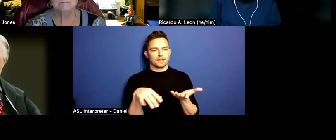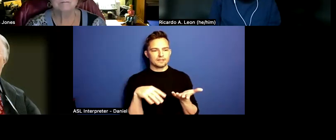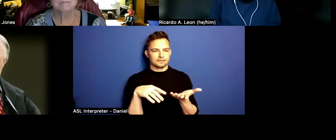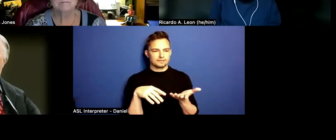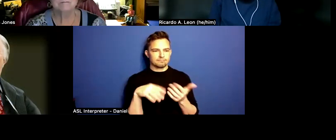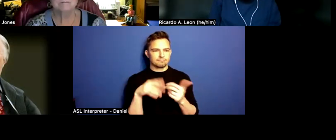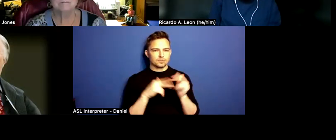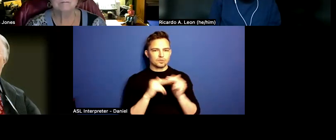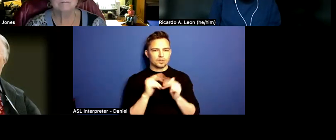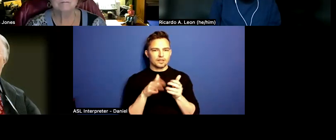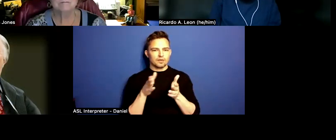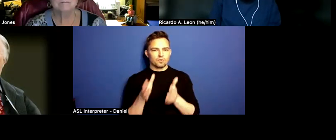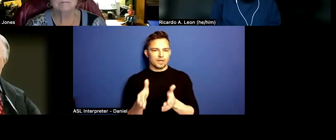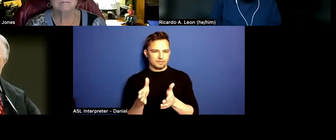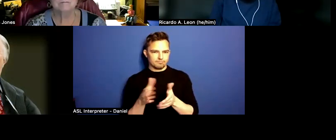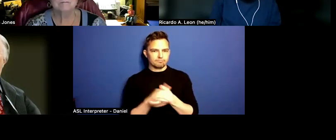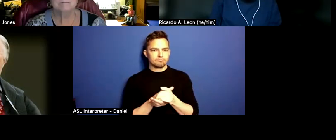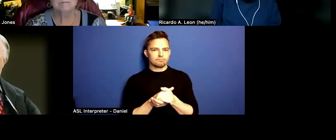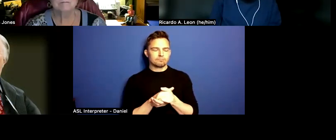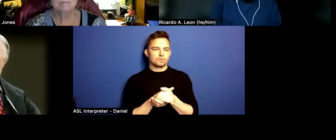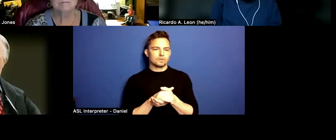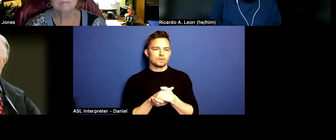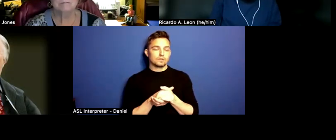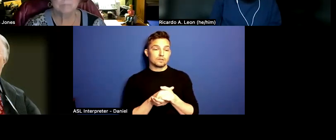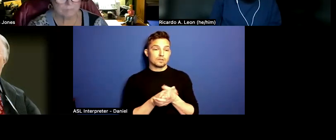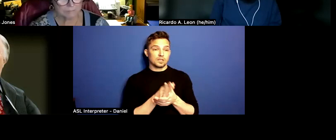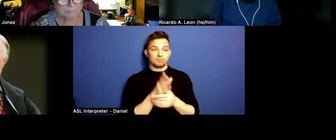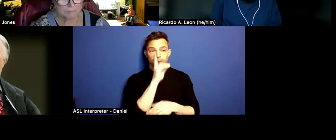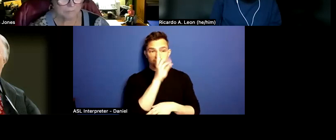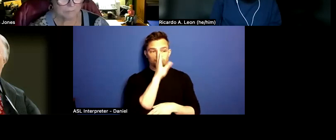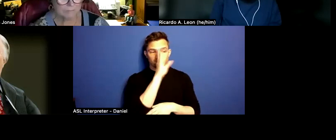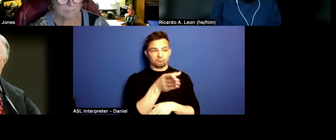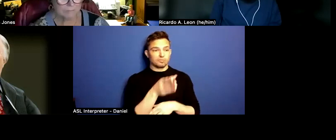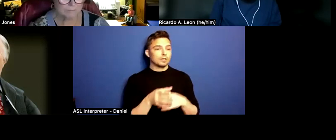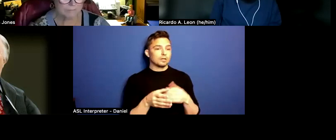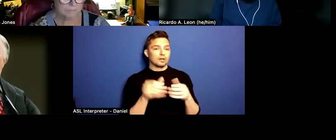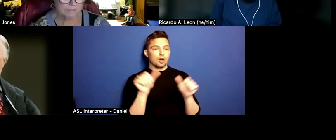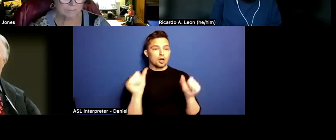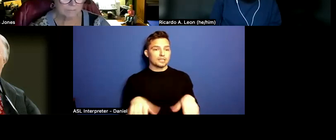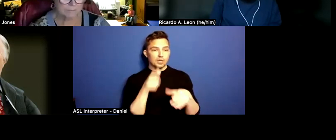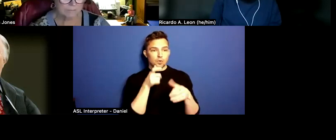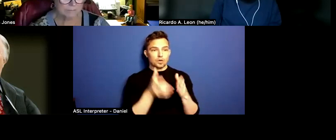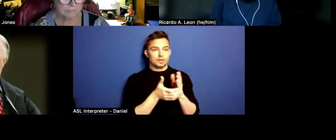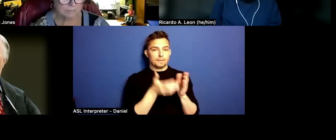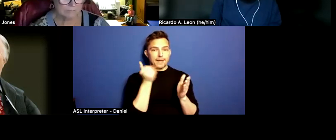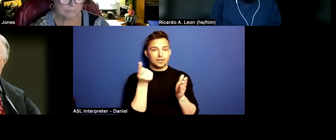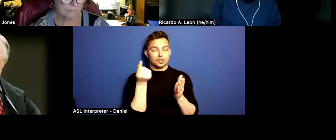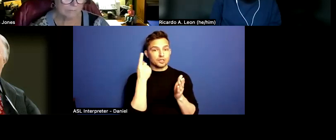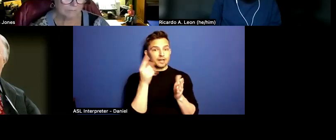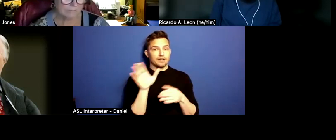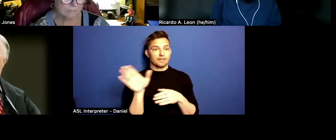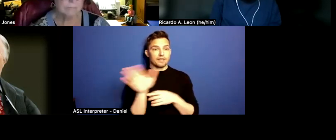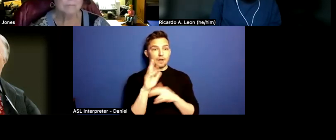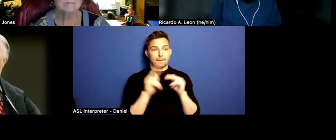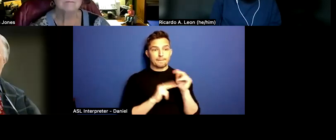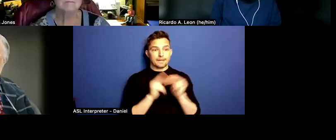the way it's being constructed. And frankly, I think that architects who are better at understanding their building